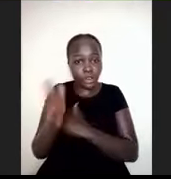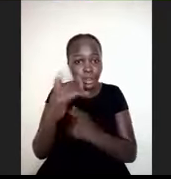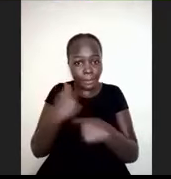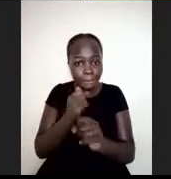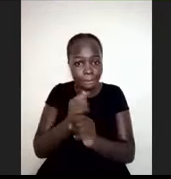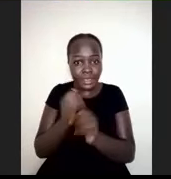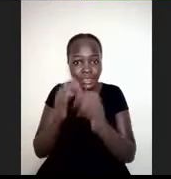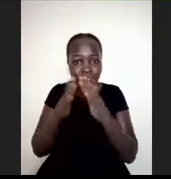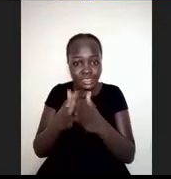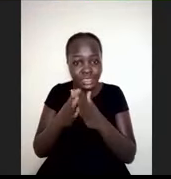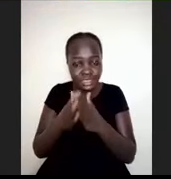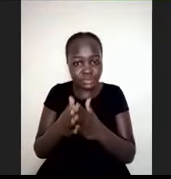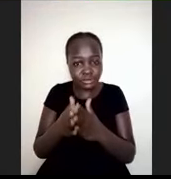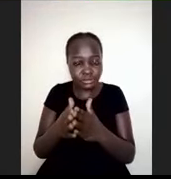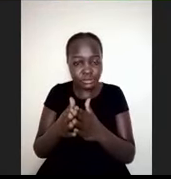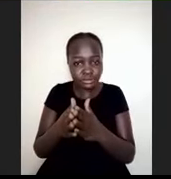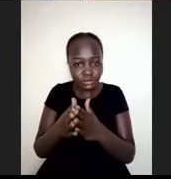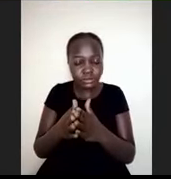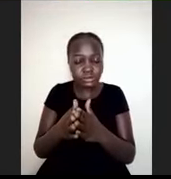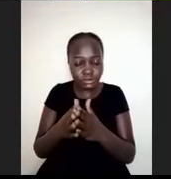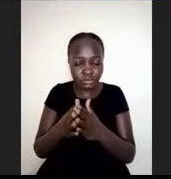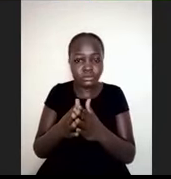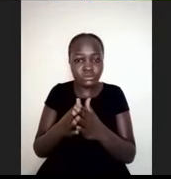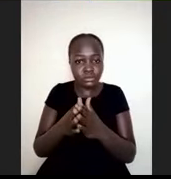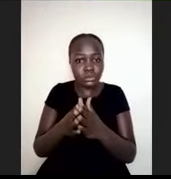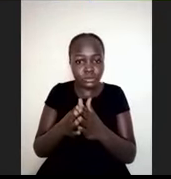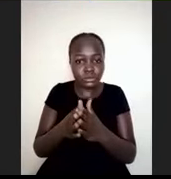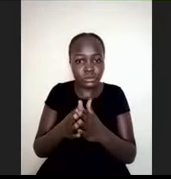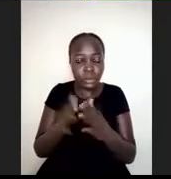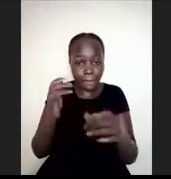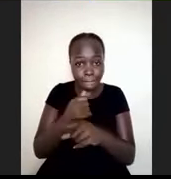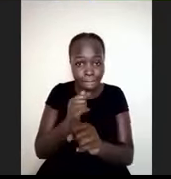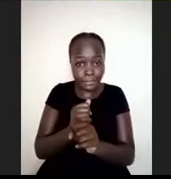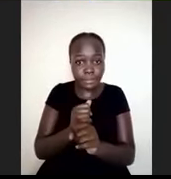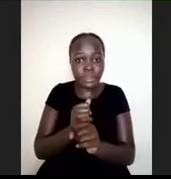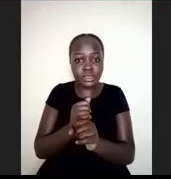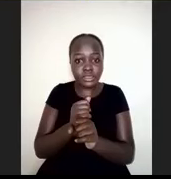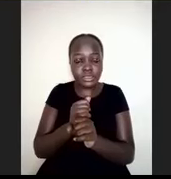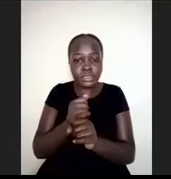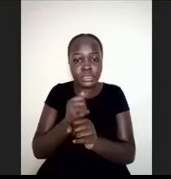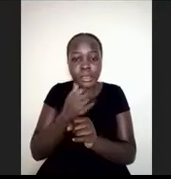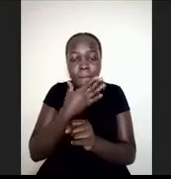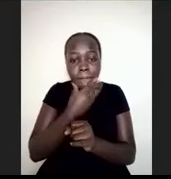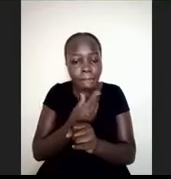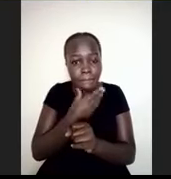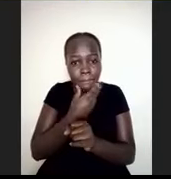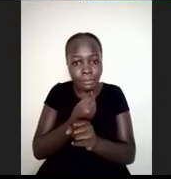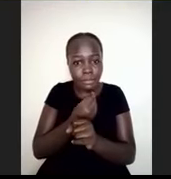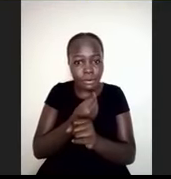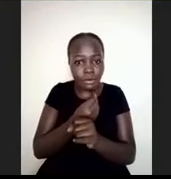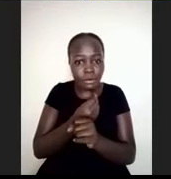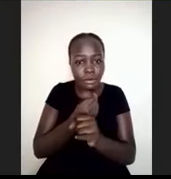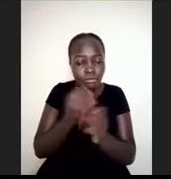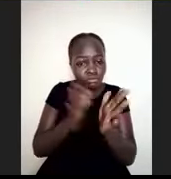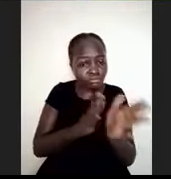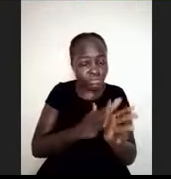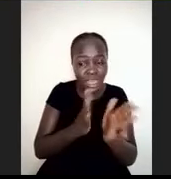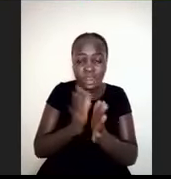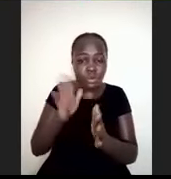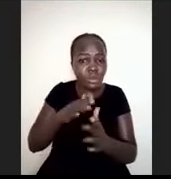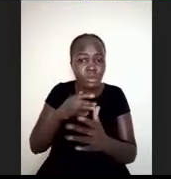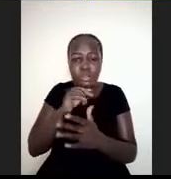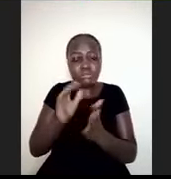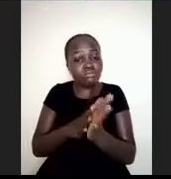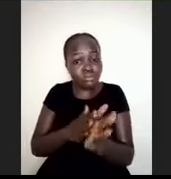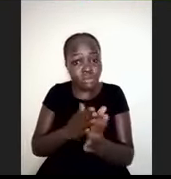is. Yeah. He makes the men quick and the women not quick, so that they can reach out